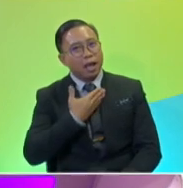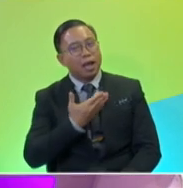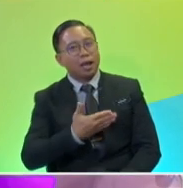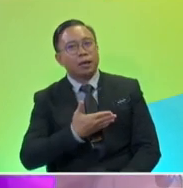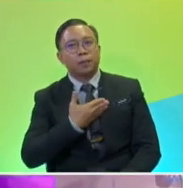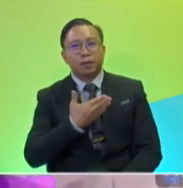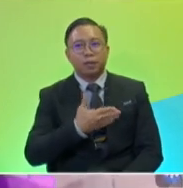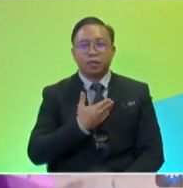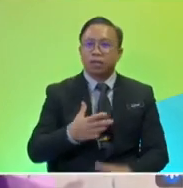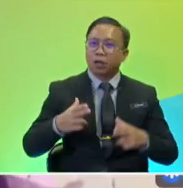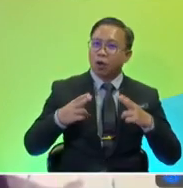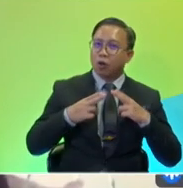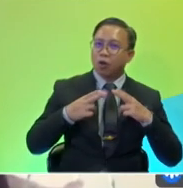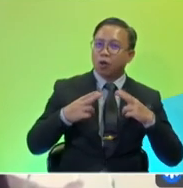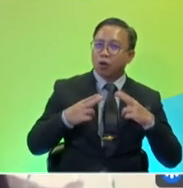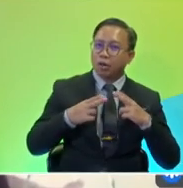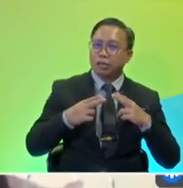holiday. Happy